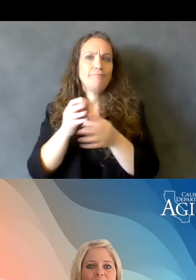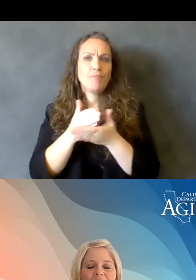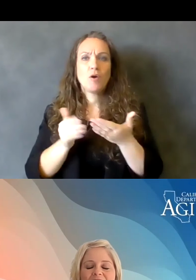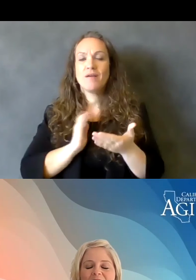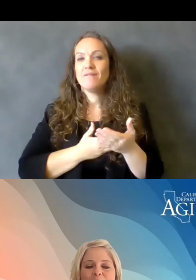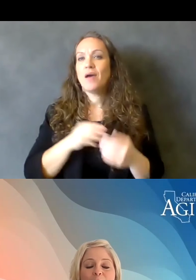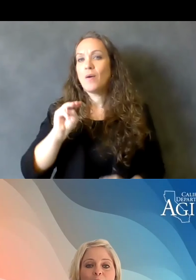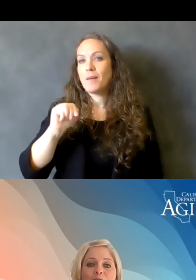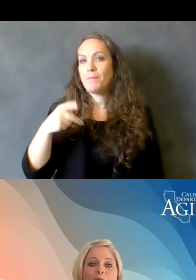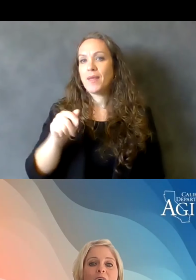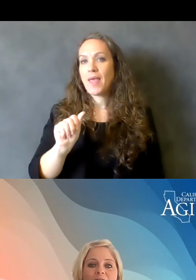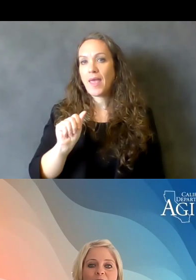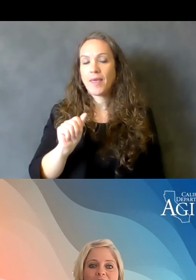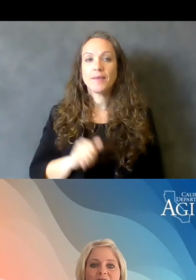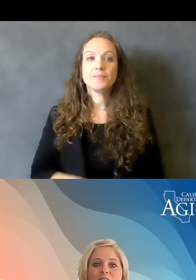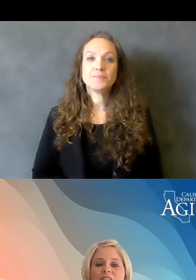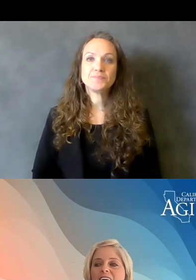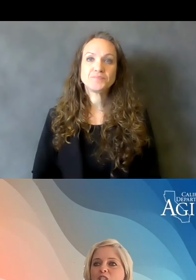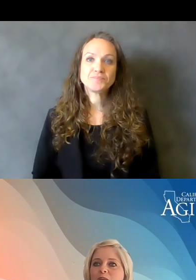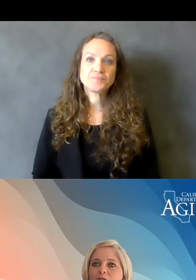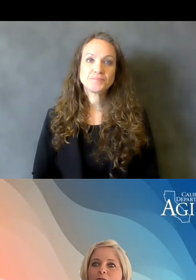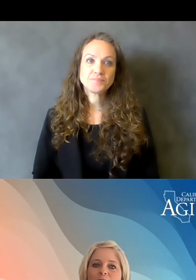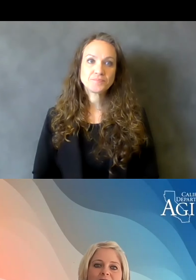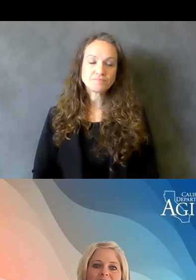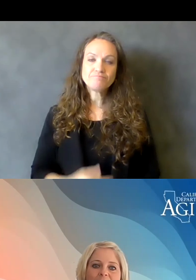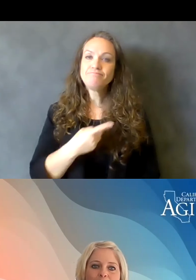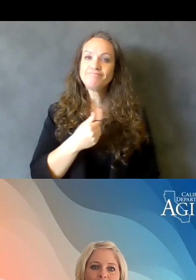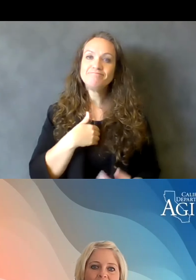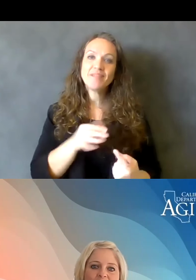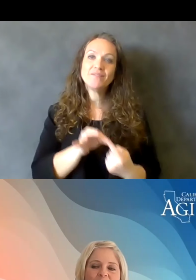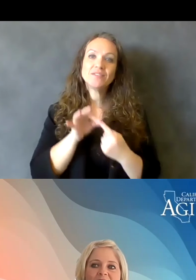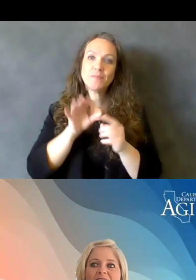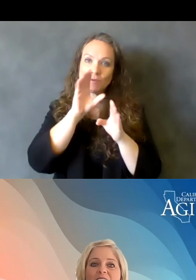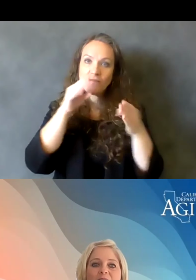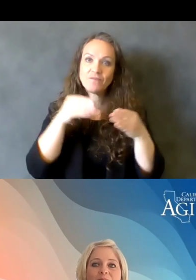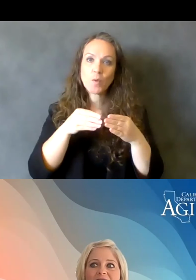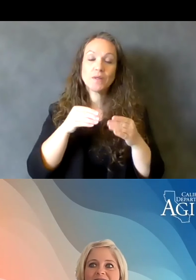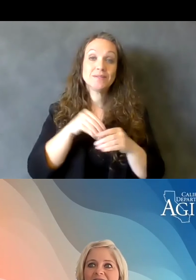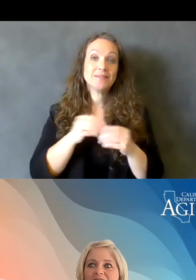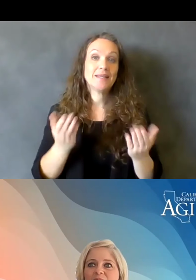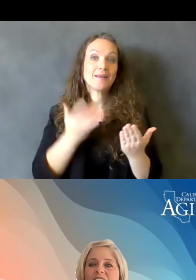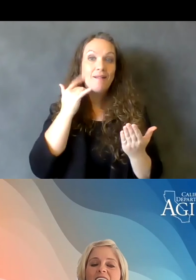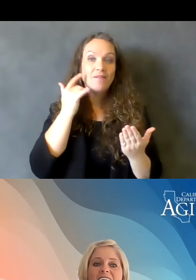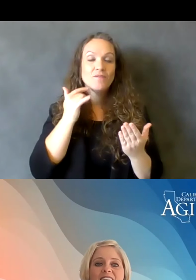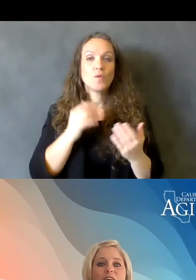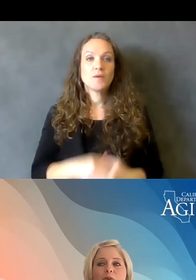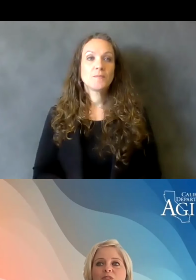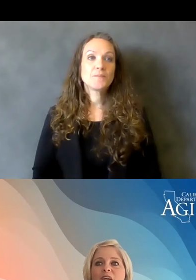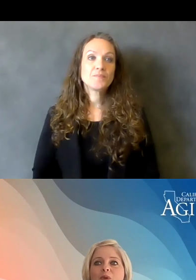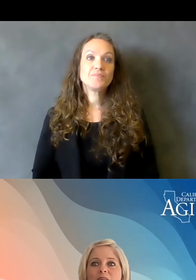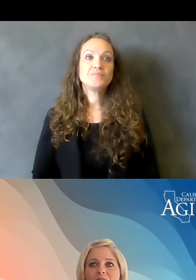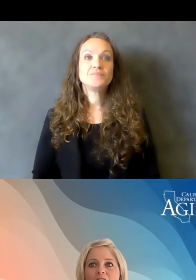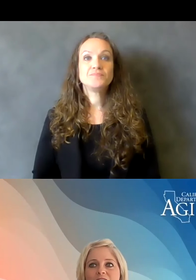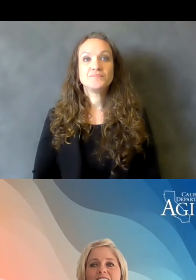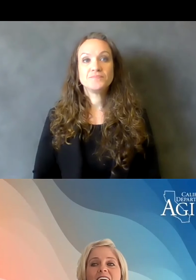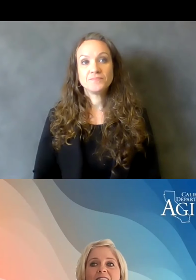they fight older adult poverty across the country, and they have a special focus in California. Next slide. And of course, I